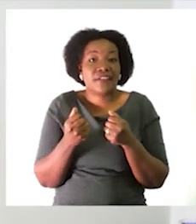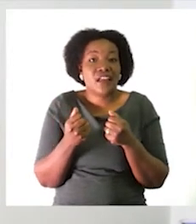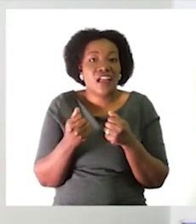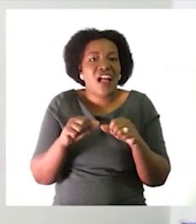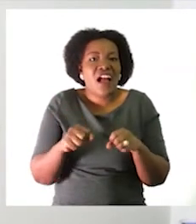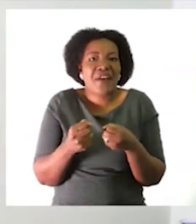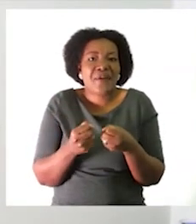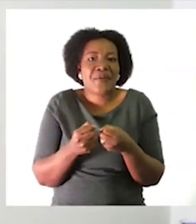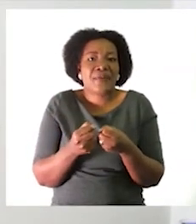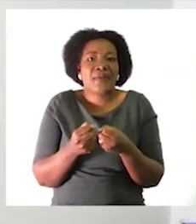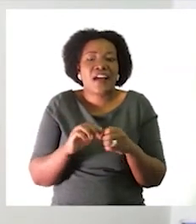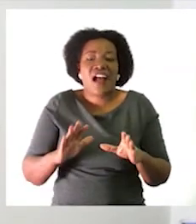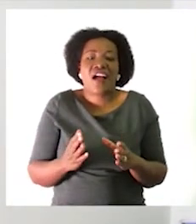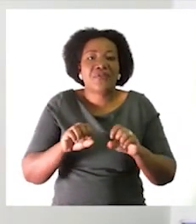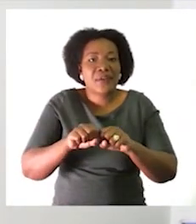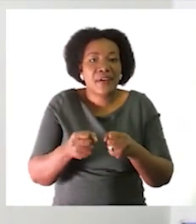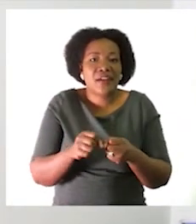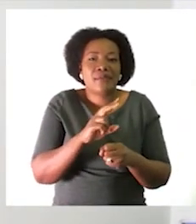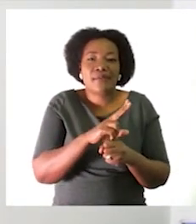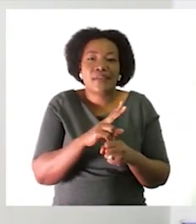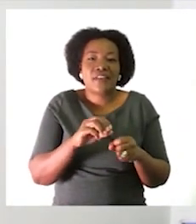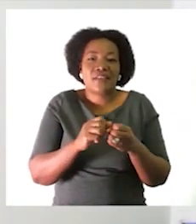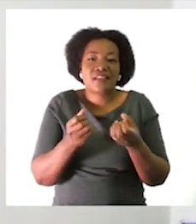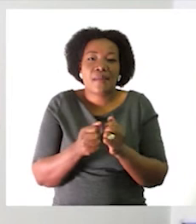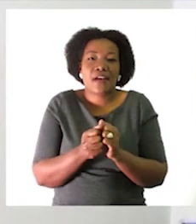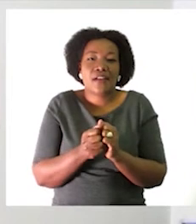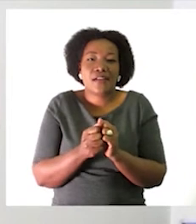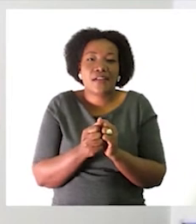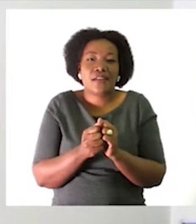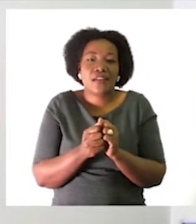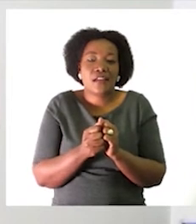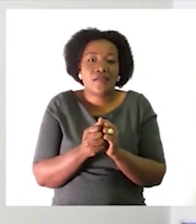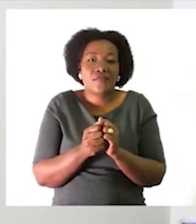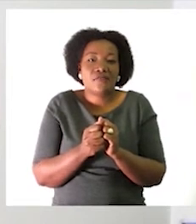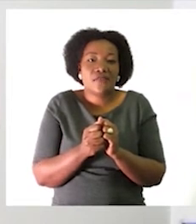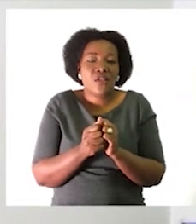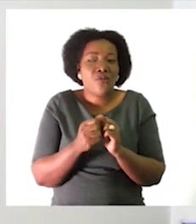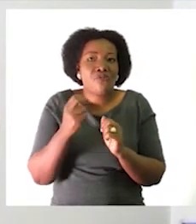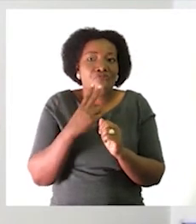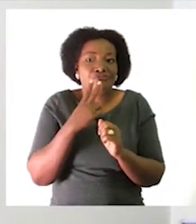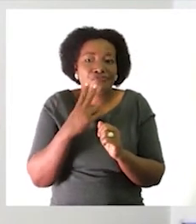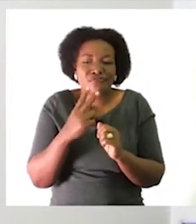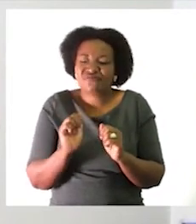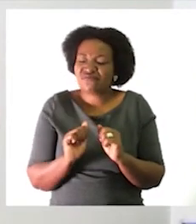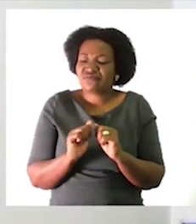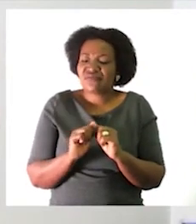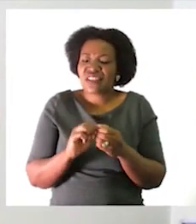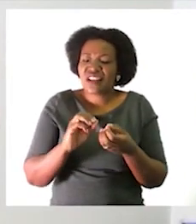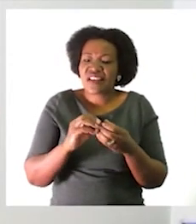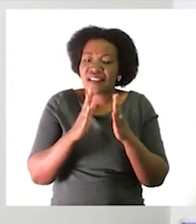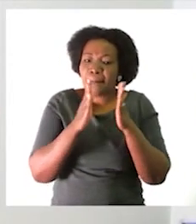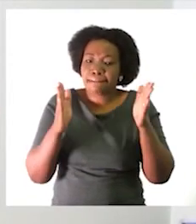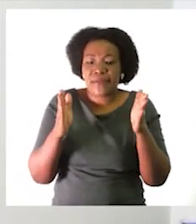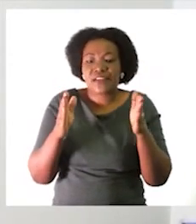up this number? How can we break up this number? First of all, we look at the biggest note that we have. What is the biggest